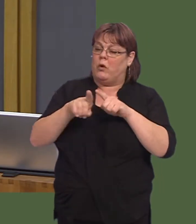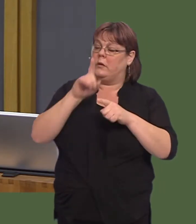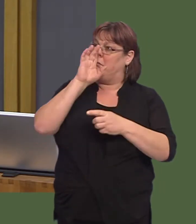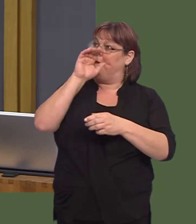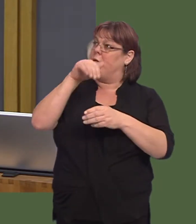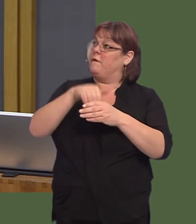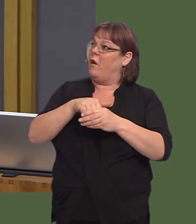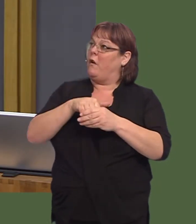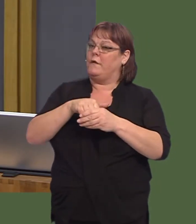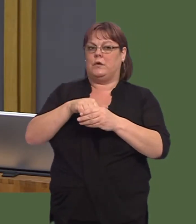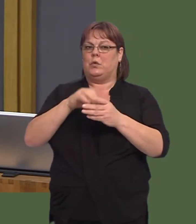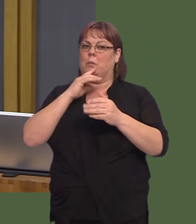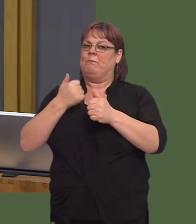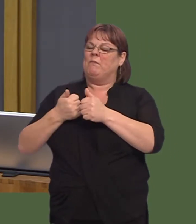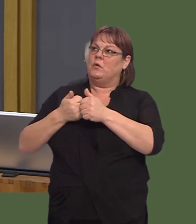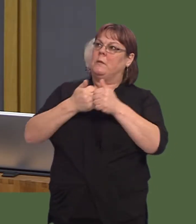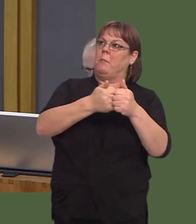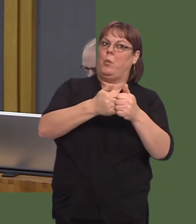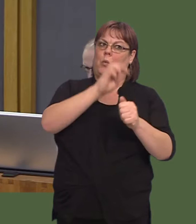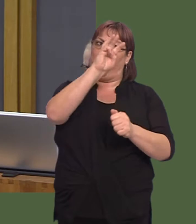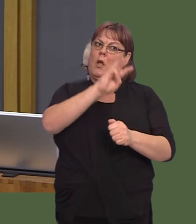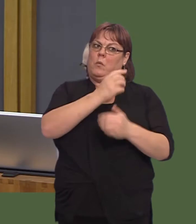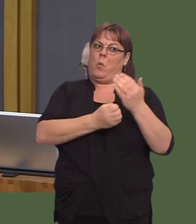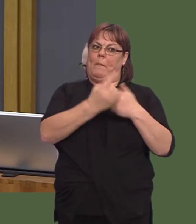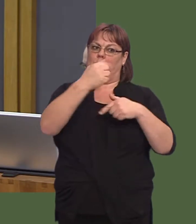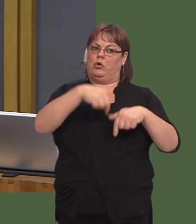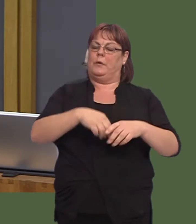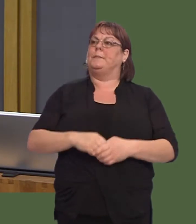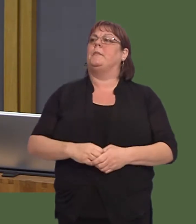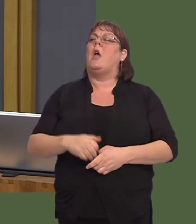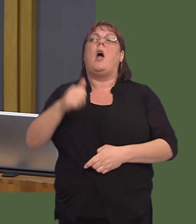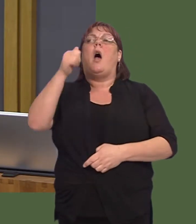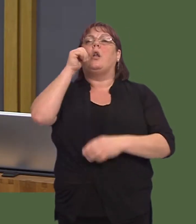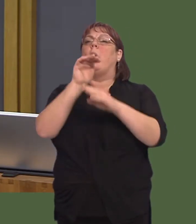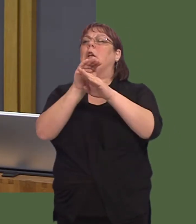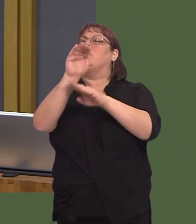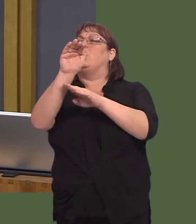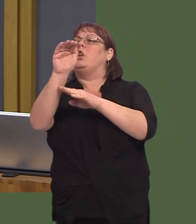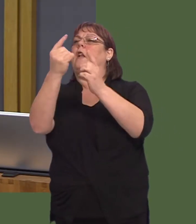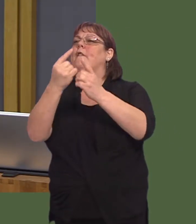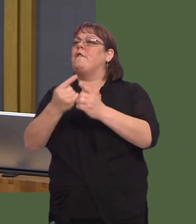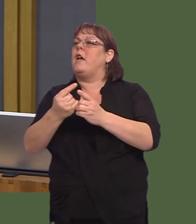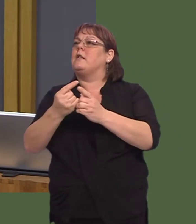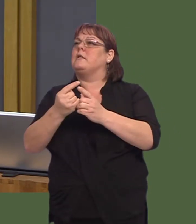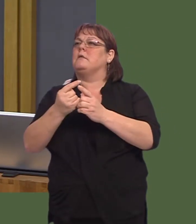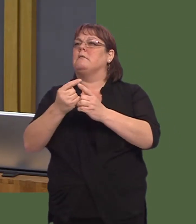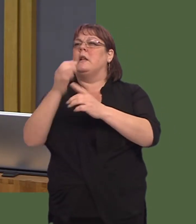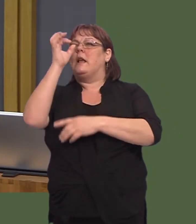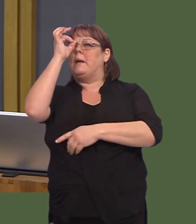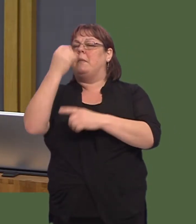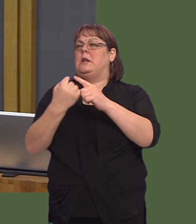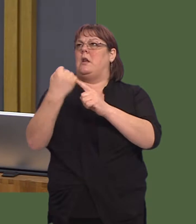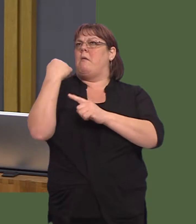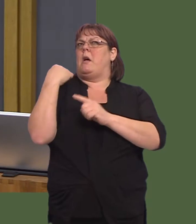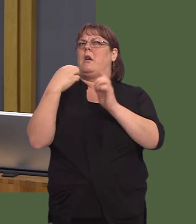in terms of defending Wales's interests. I know in the External Affairs and Additional Legislation Committee of the Assembly on the 20th